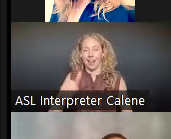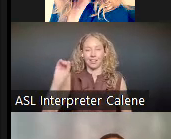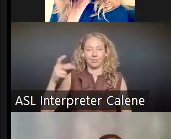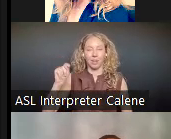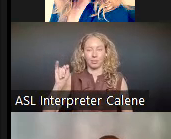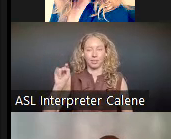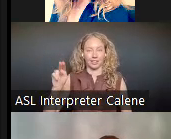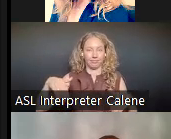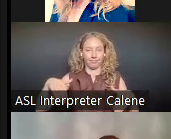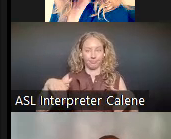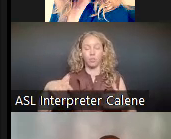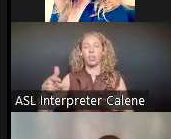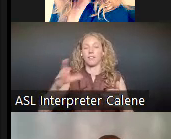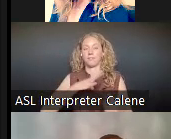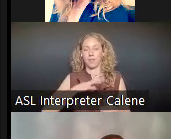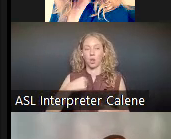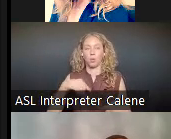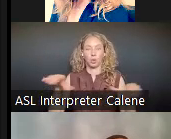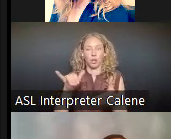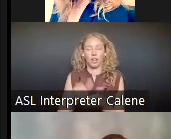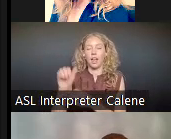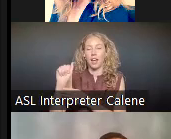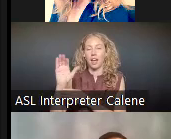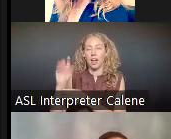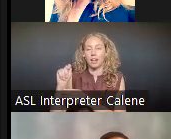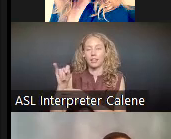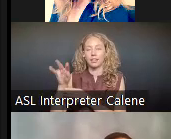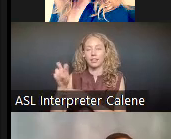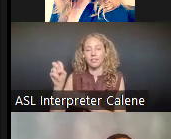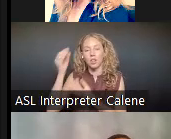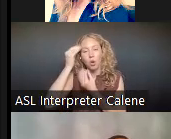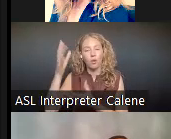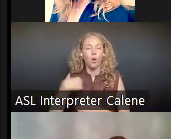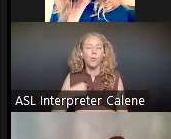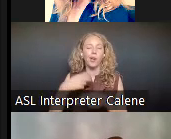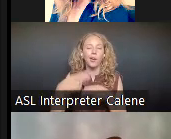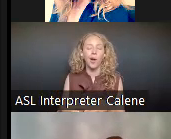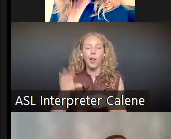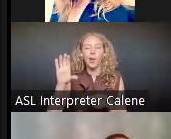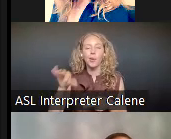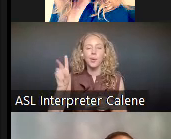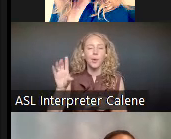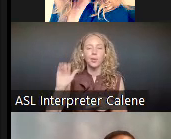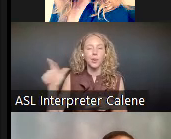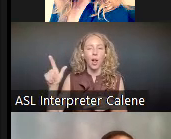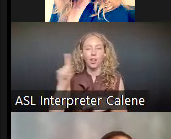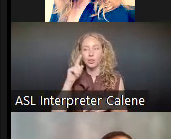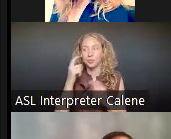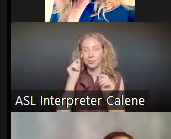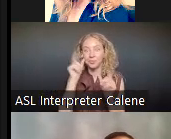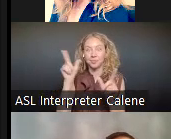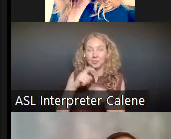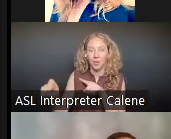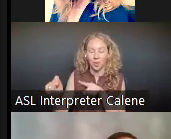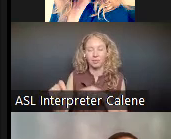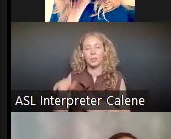So we're doing that active notification or cold calling, as we like to call it, right? So this is where here at